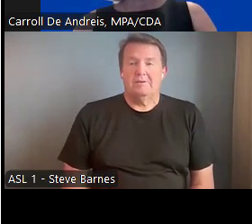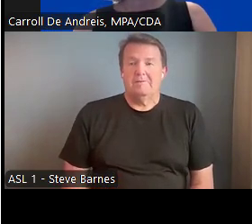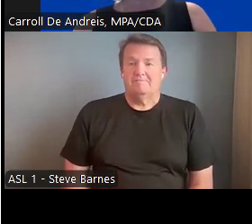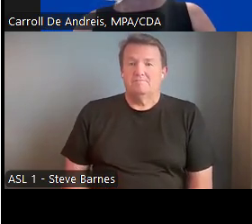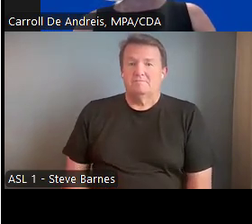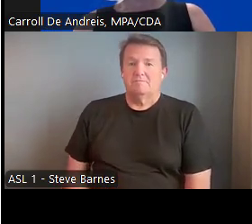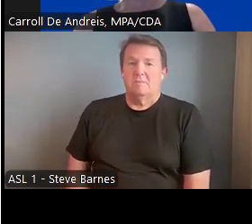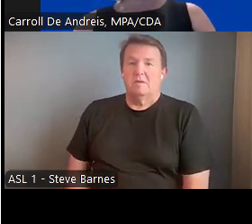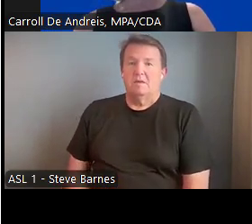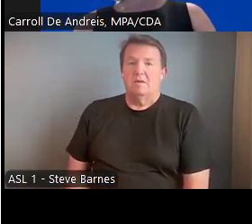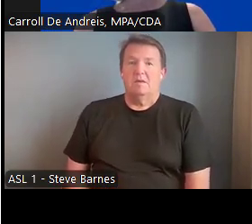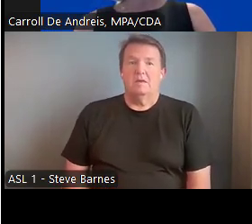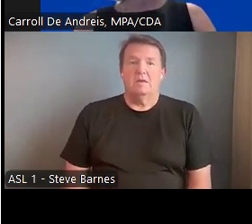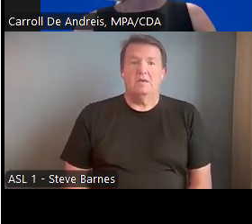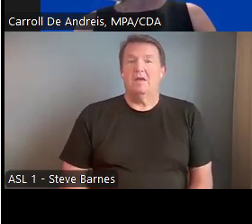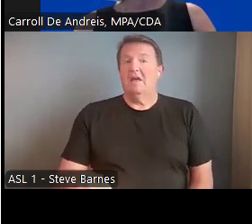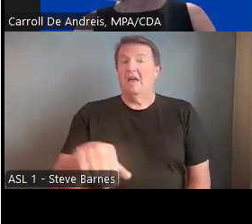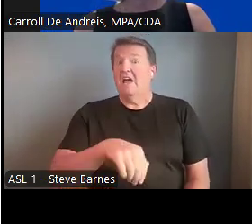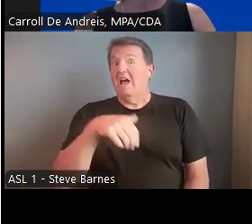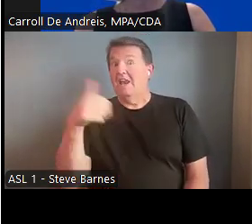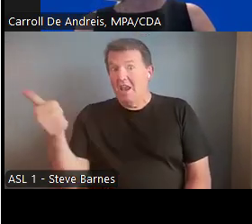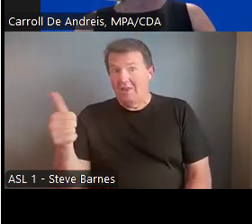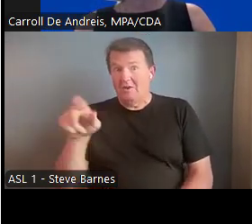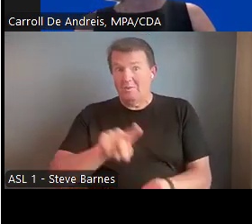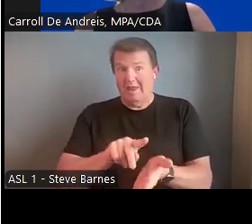And another page, please.